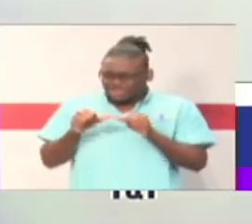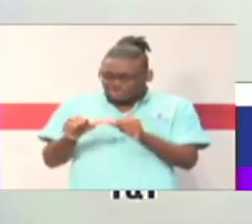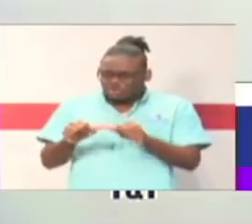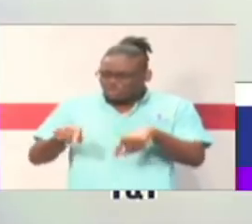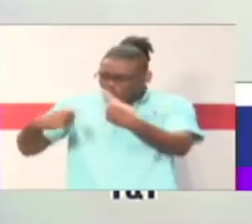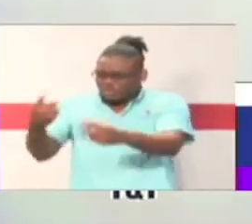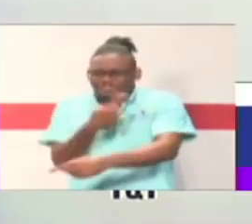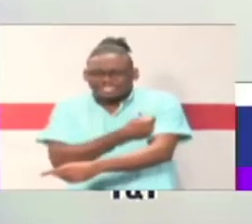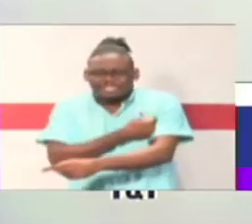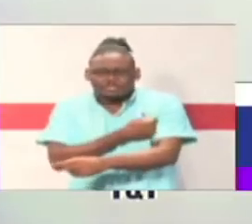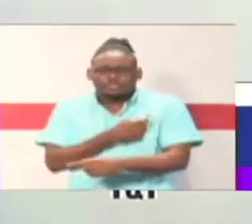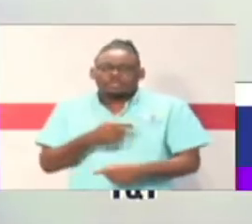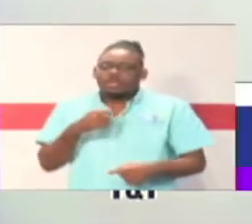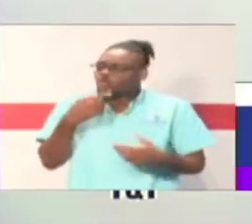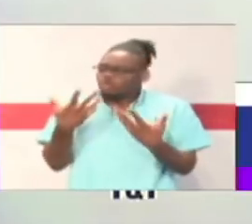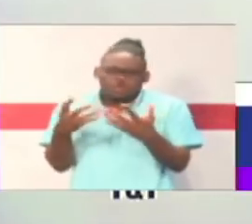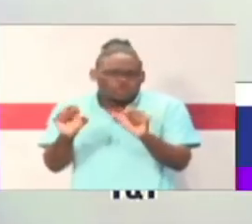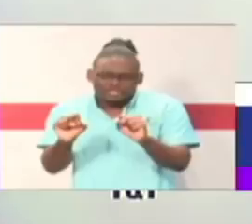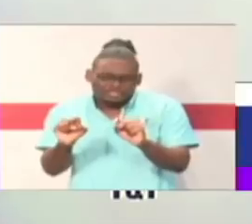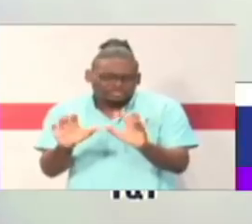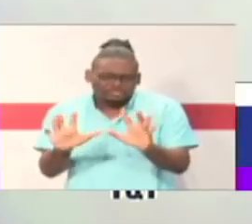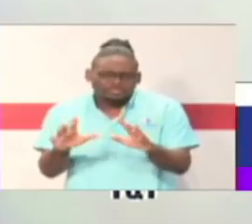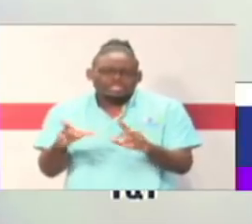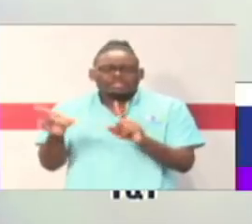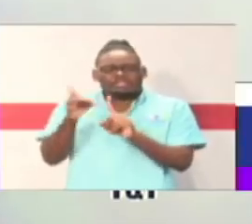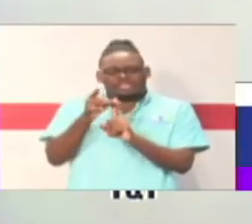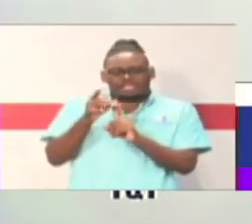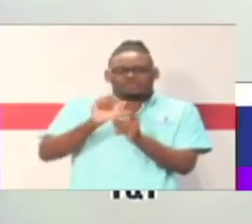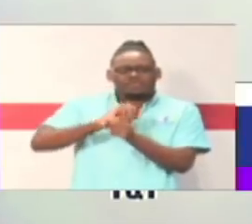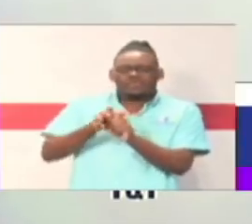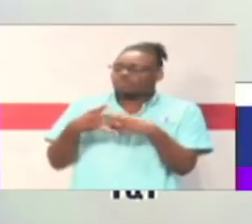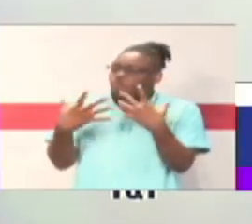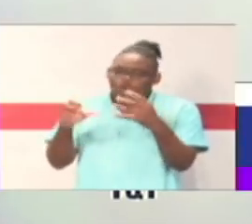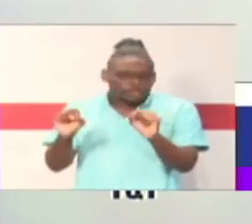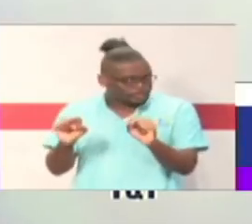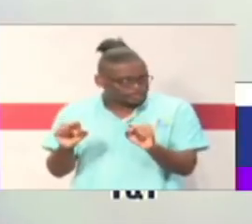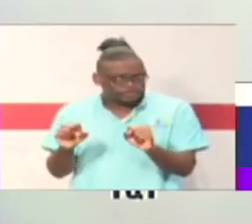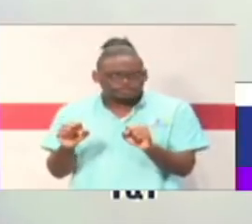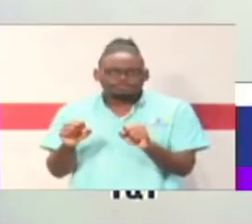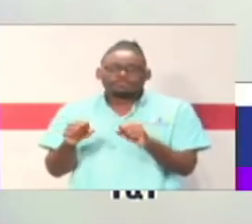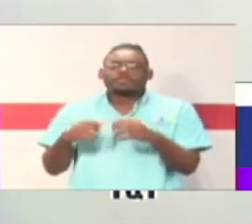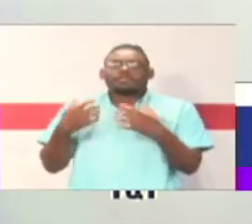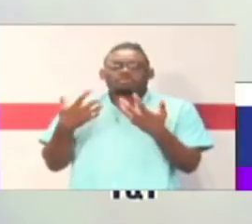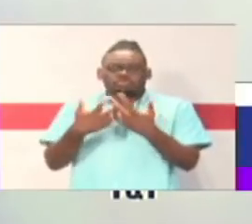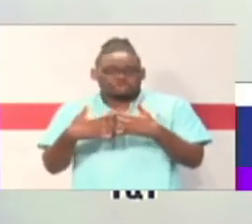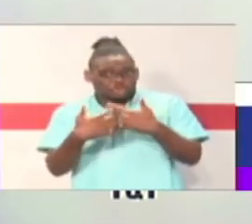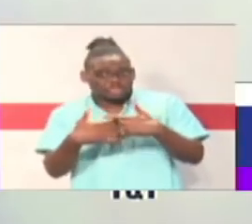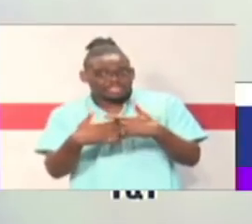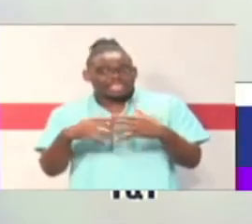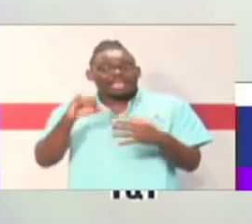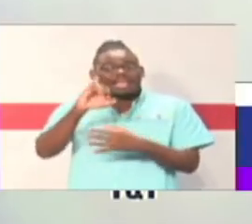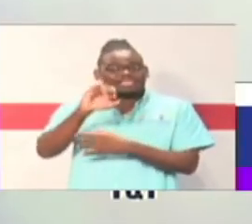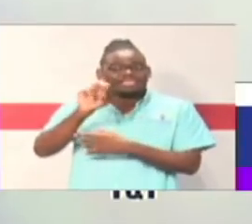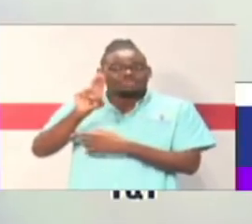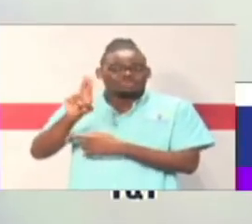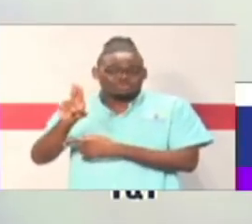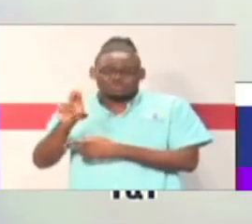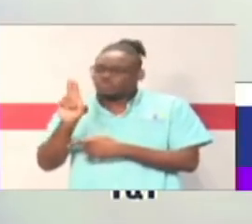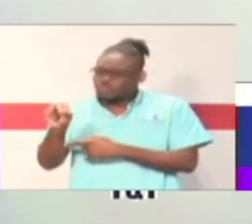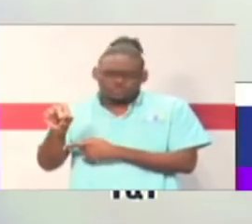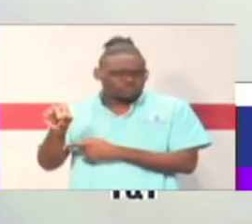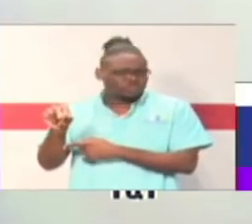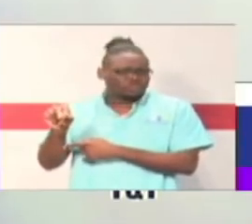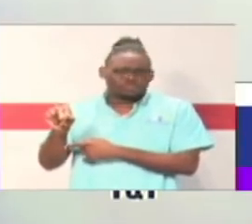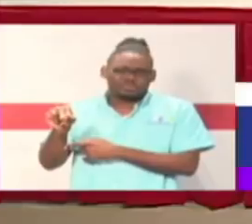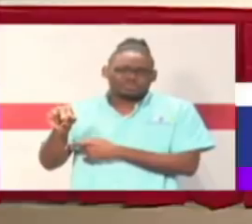home. So at any point in your pregnancy, even if you think it's late on, it will make a difference to get vaccinated.